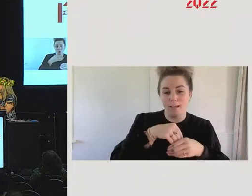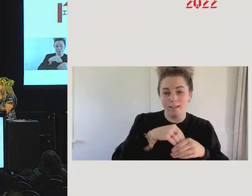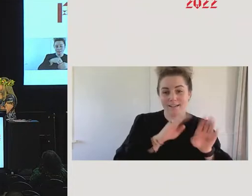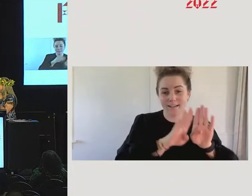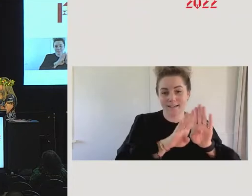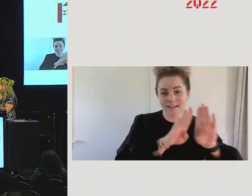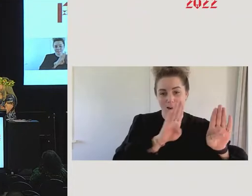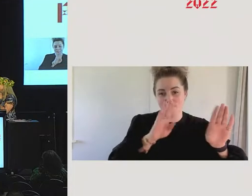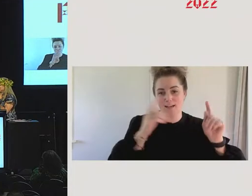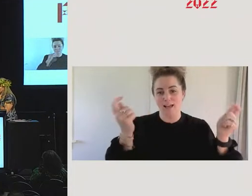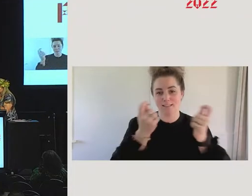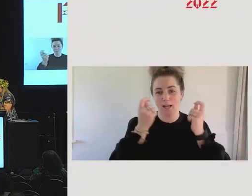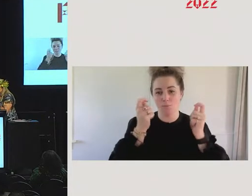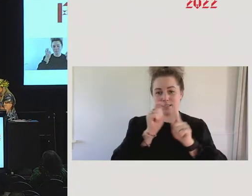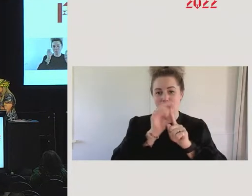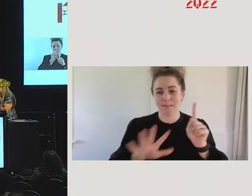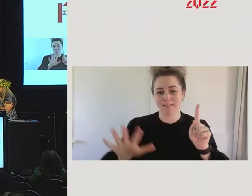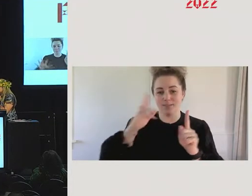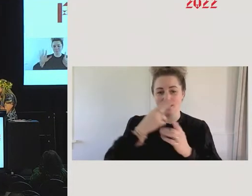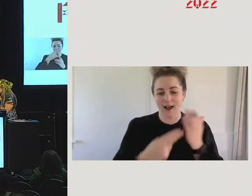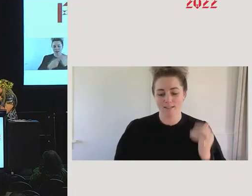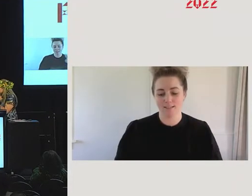our Pacifica at us